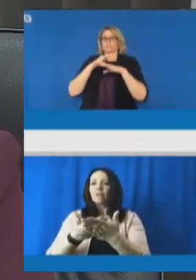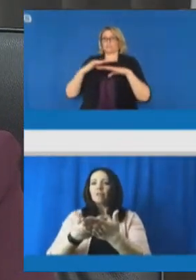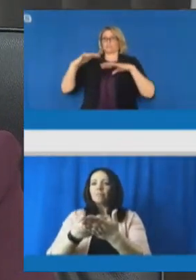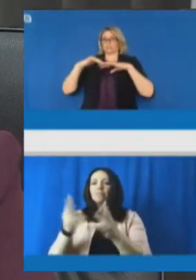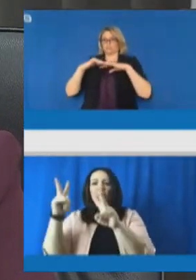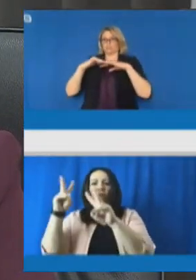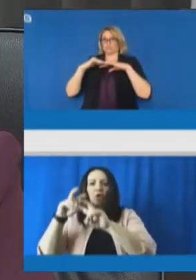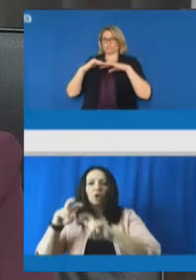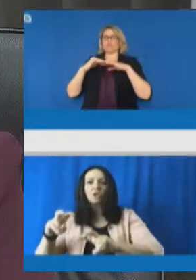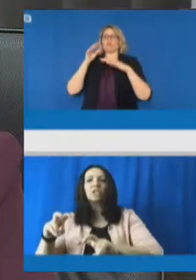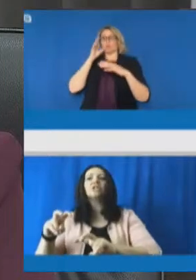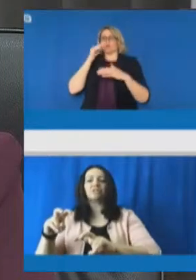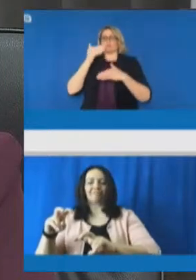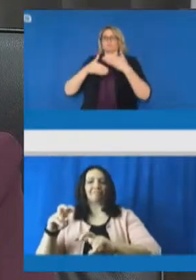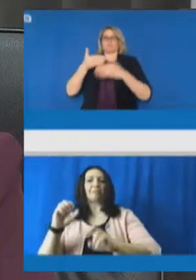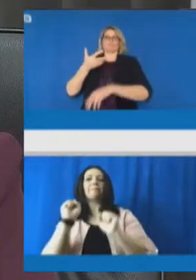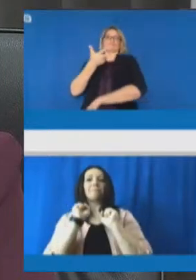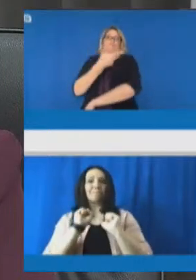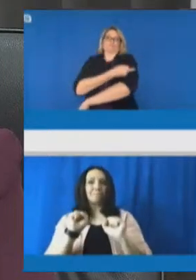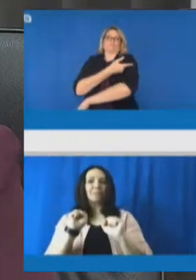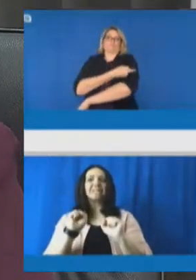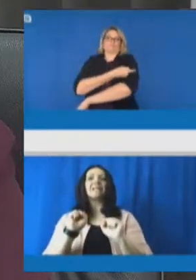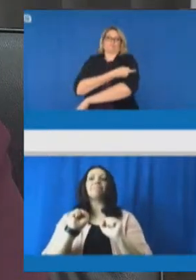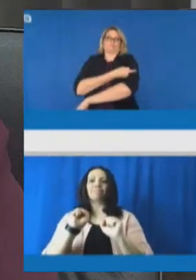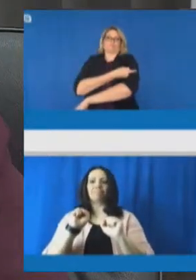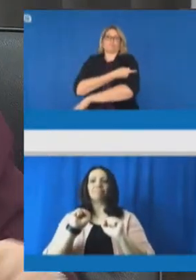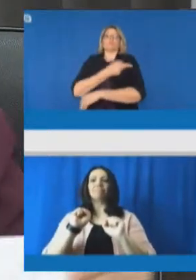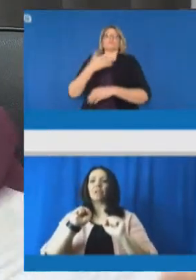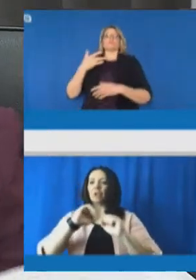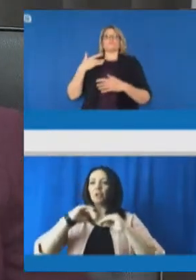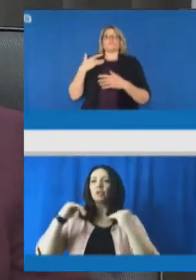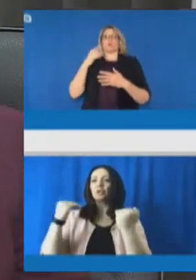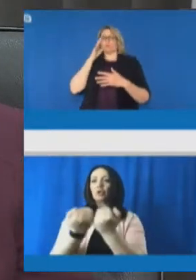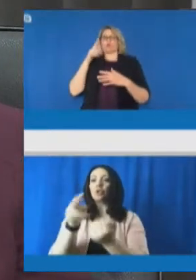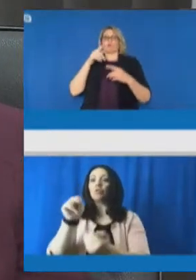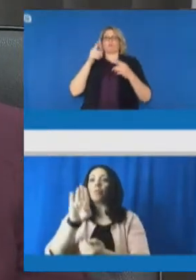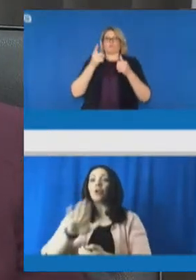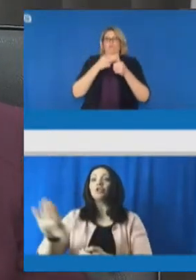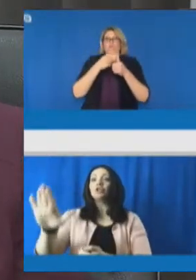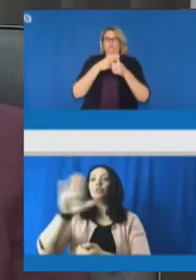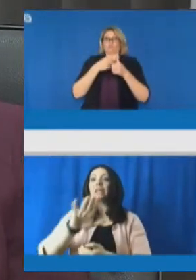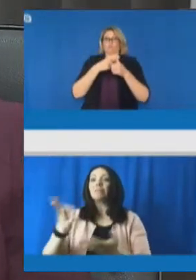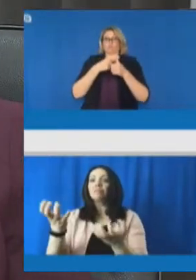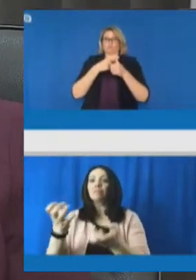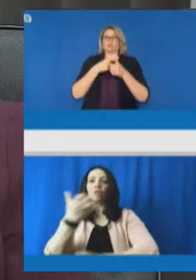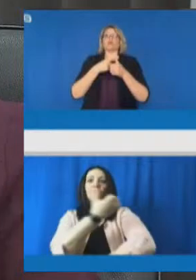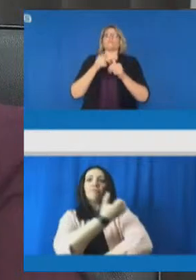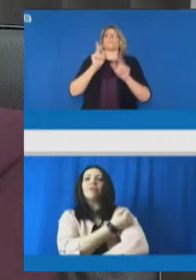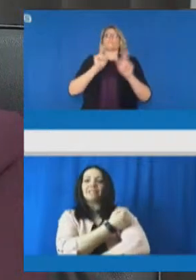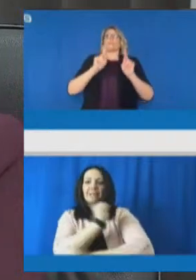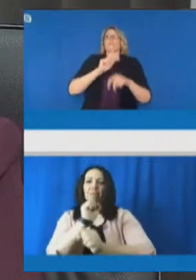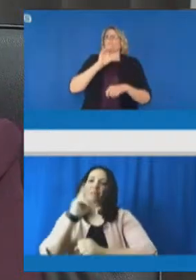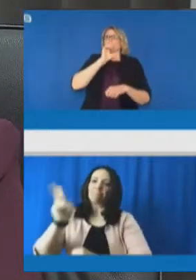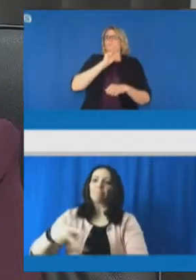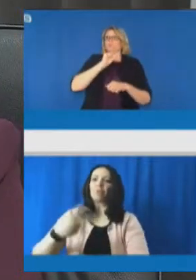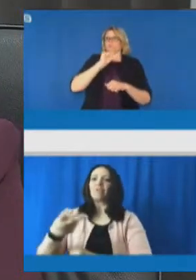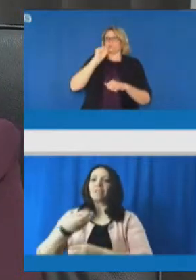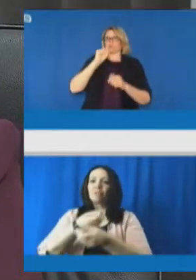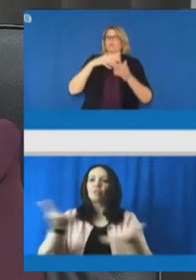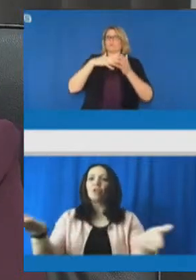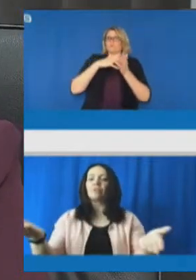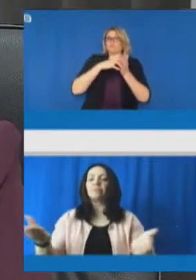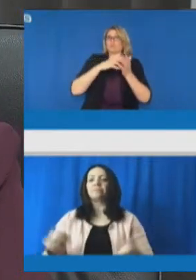second phase, which will advance much more rapidly than we had originally planned. With an ever-increasing supply